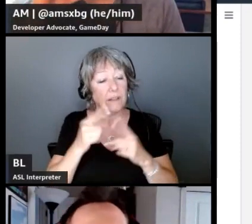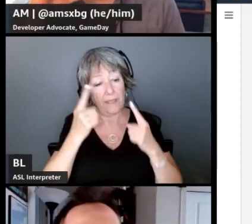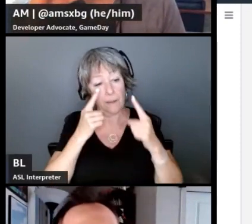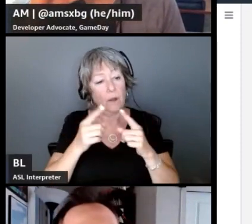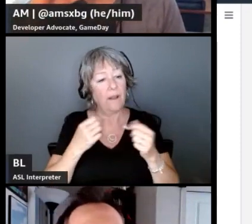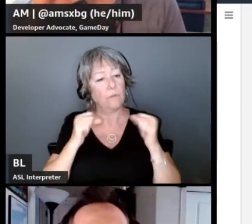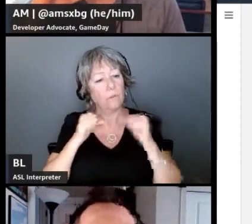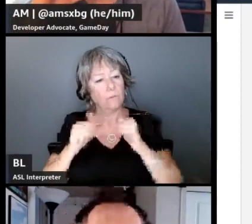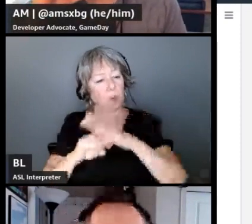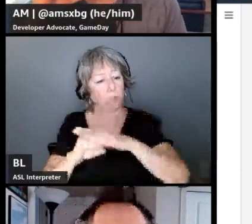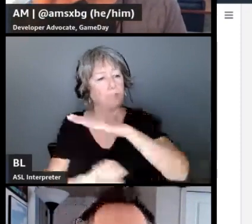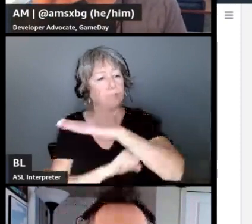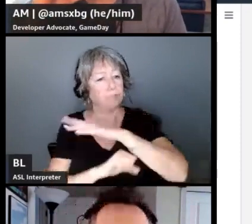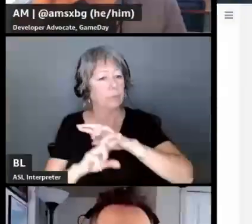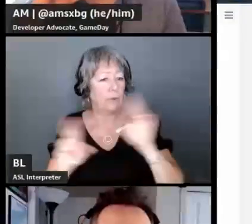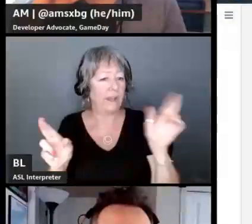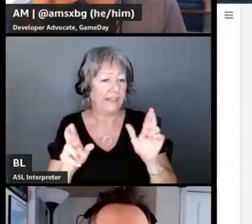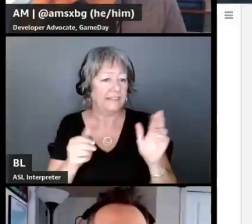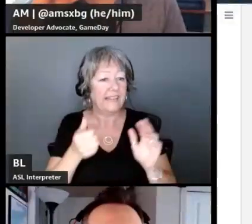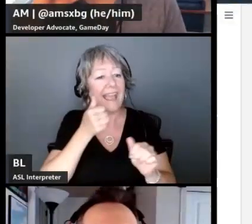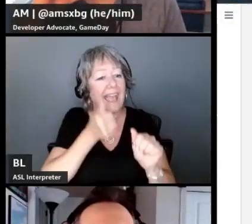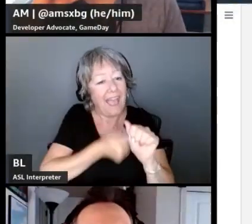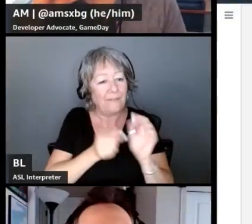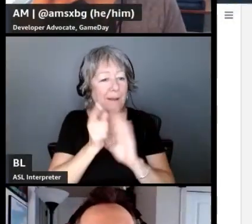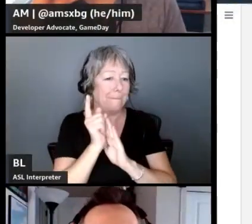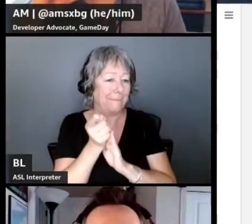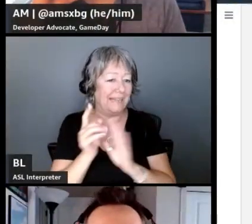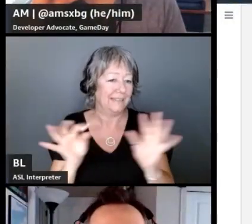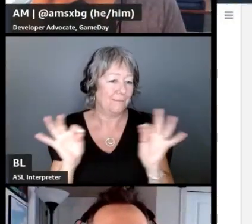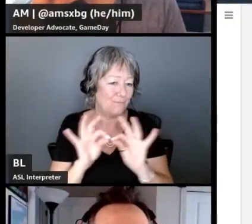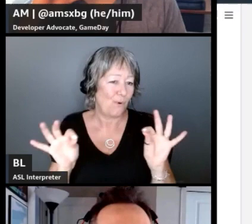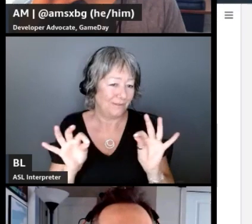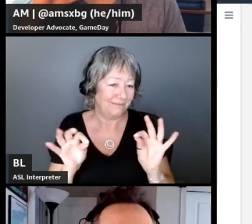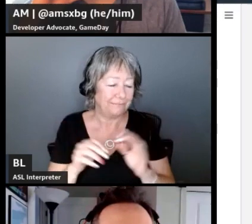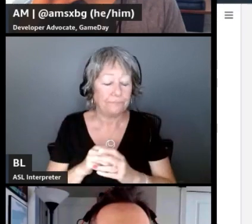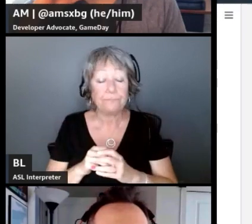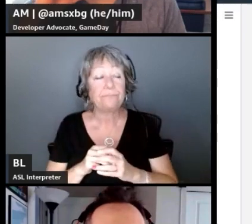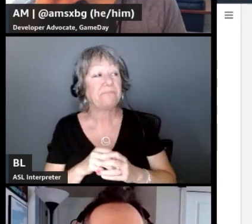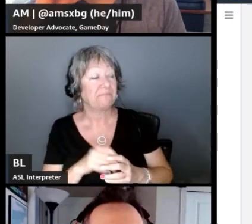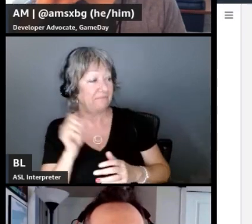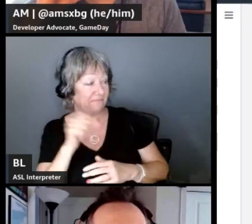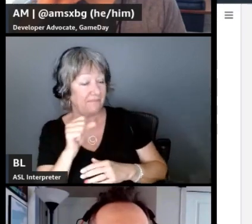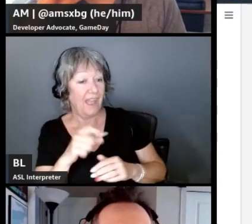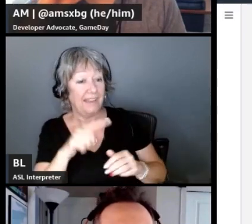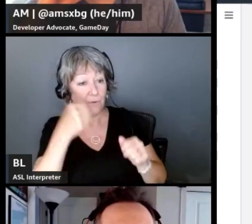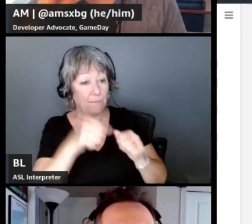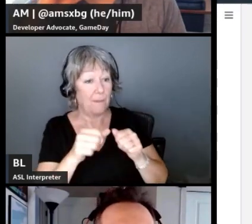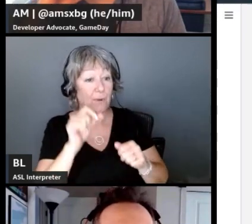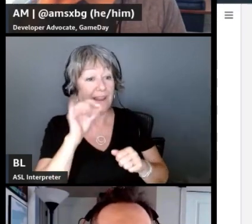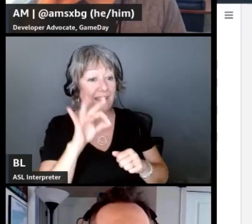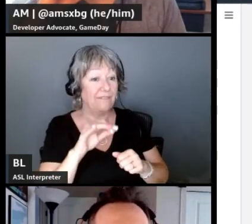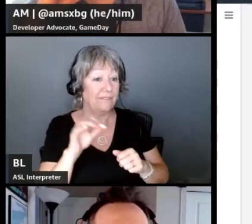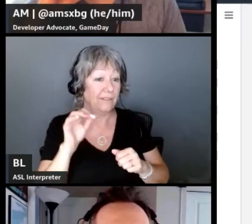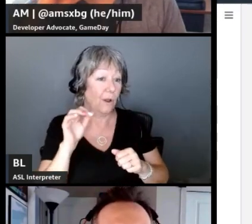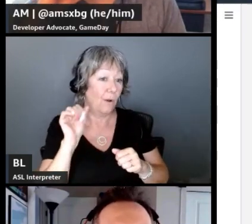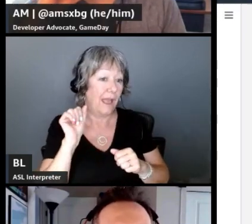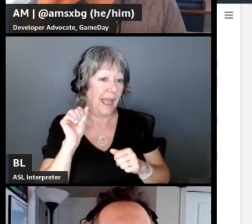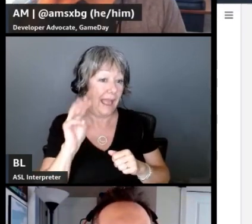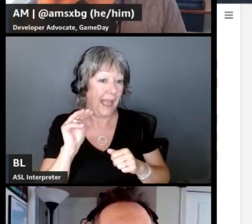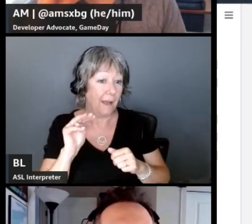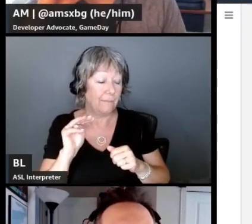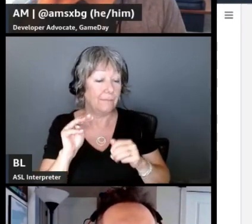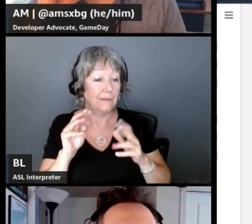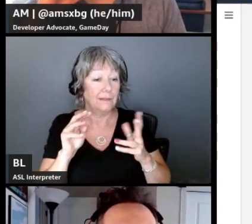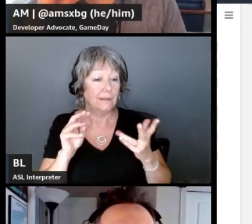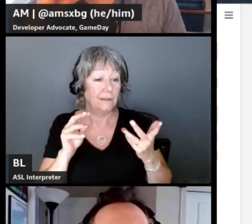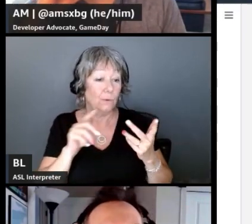for it. Yeah. Every minute counts. Yeah. And I can imagine if AM went down for a minute, and everyone turned away, he'd